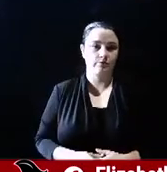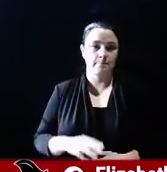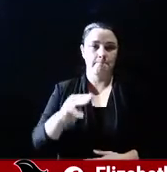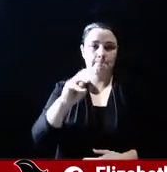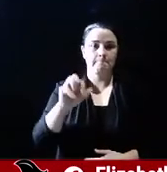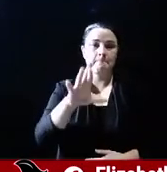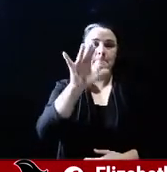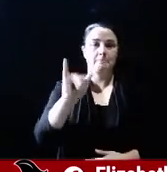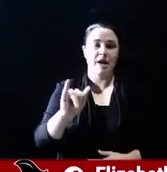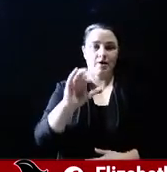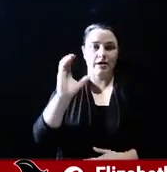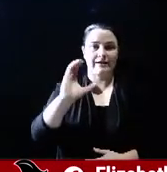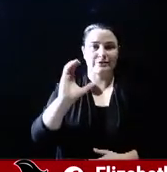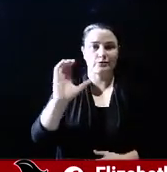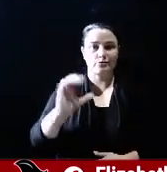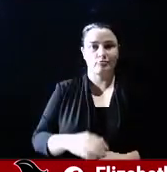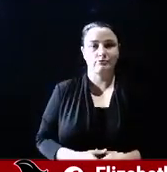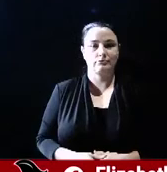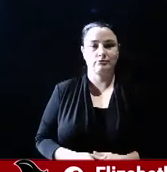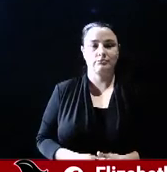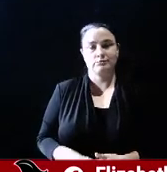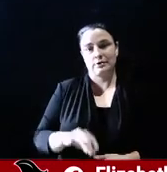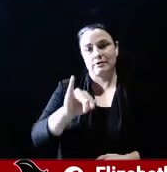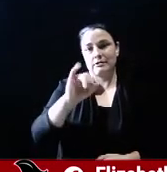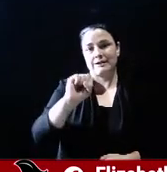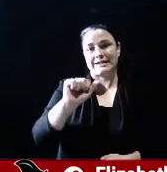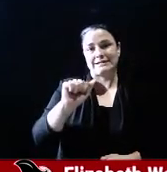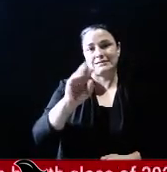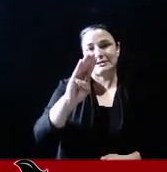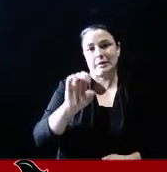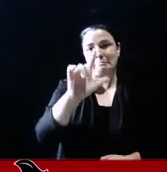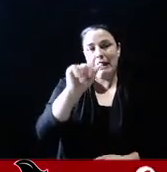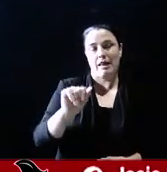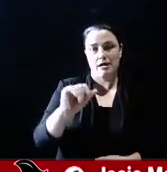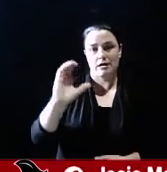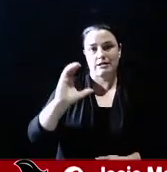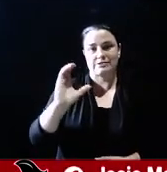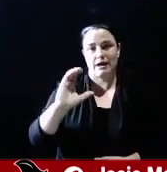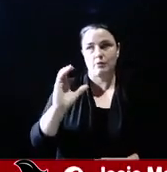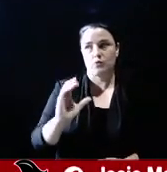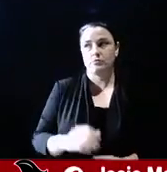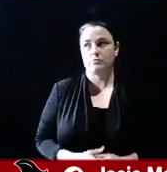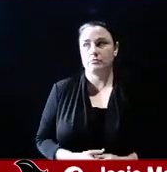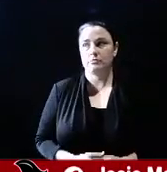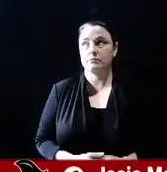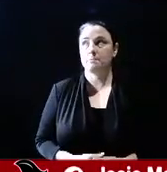Mary Castanon. Isabella Alice Castellano.